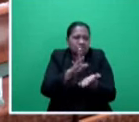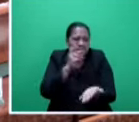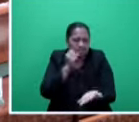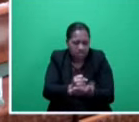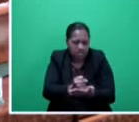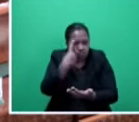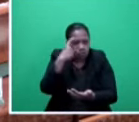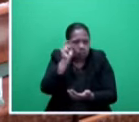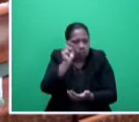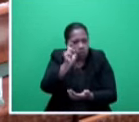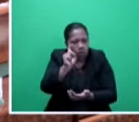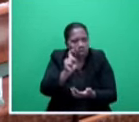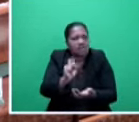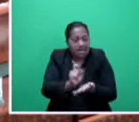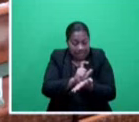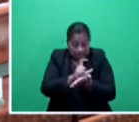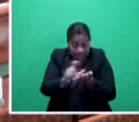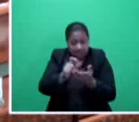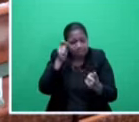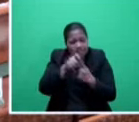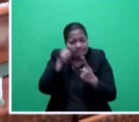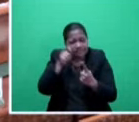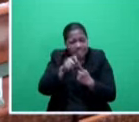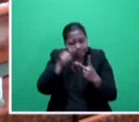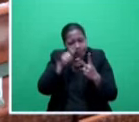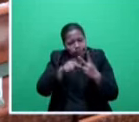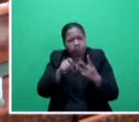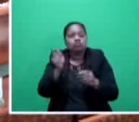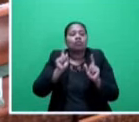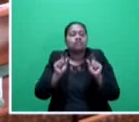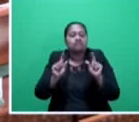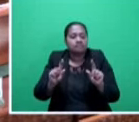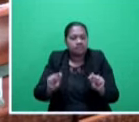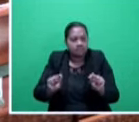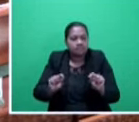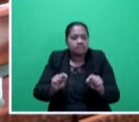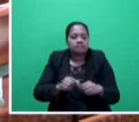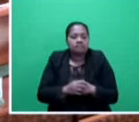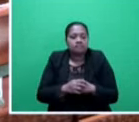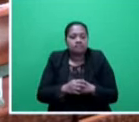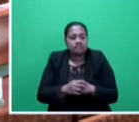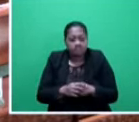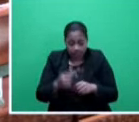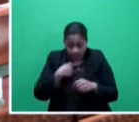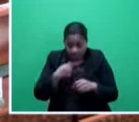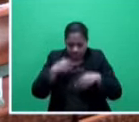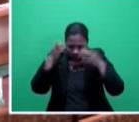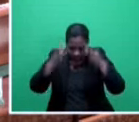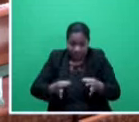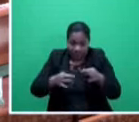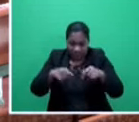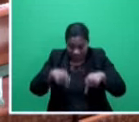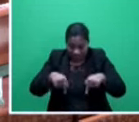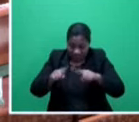call for clear and specific action. As such, I rule that this petition